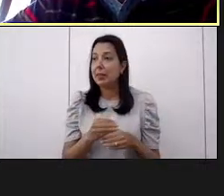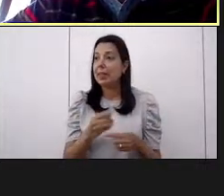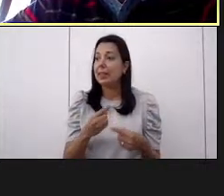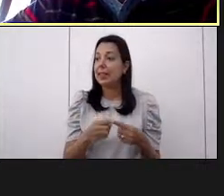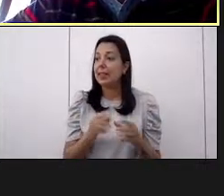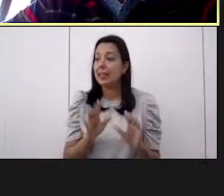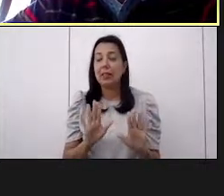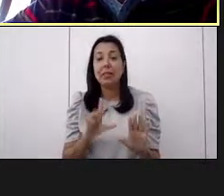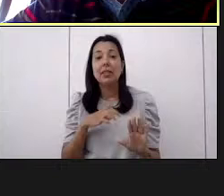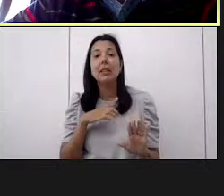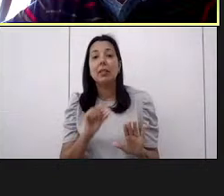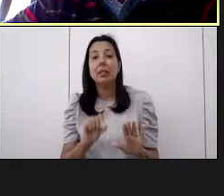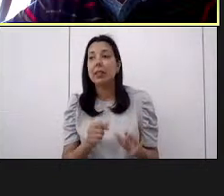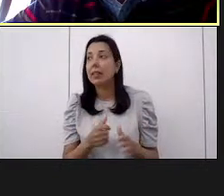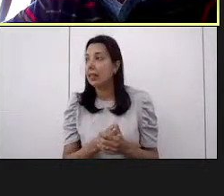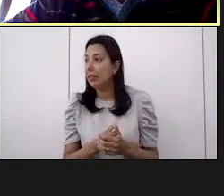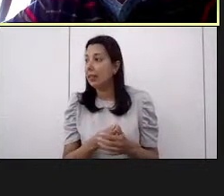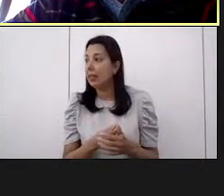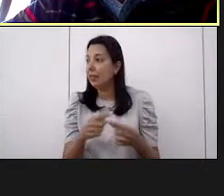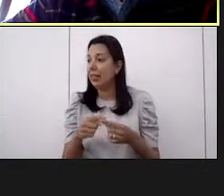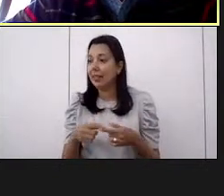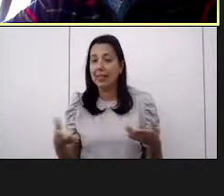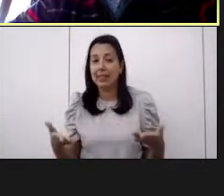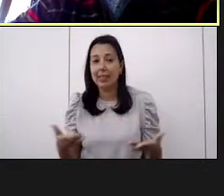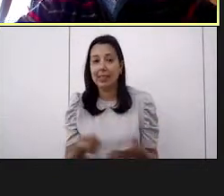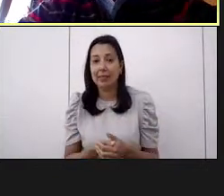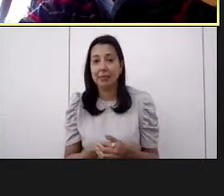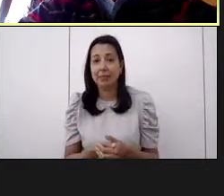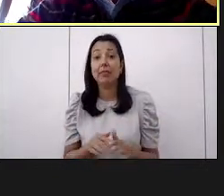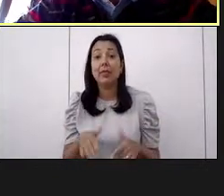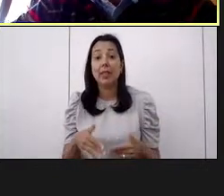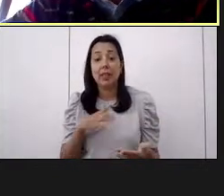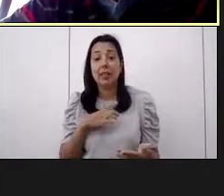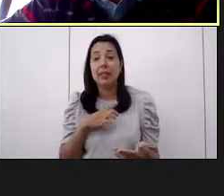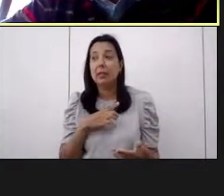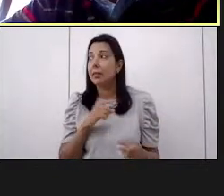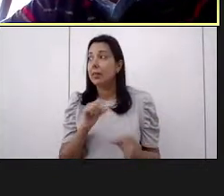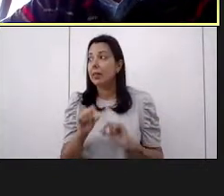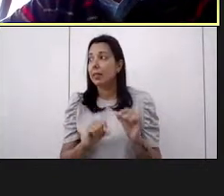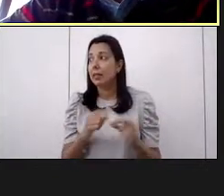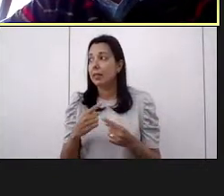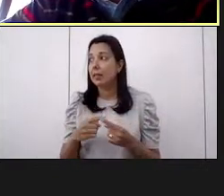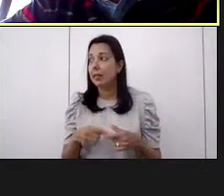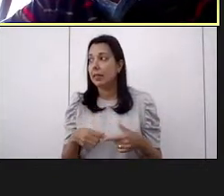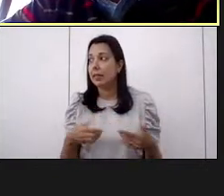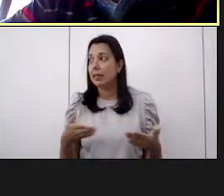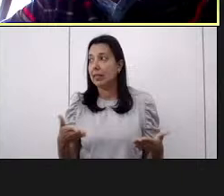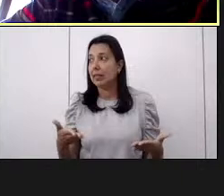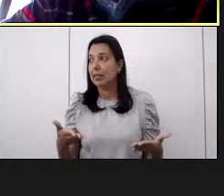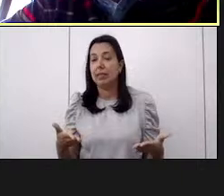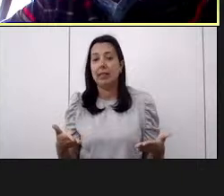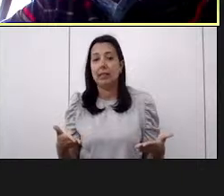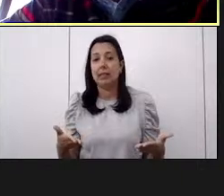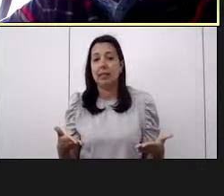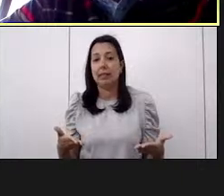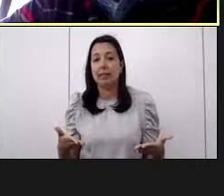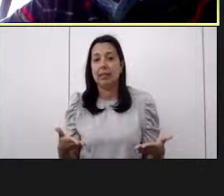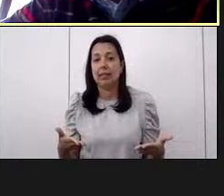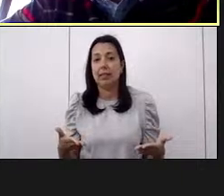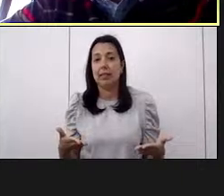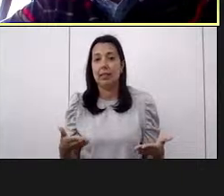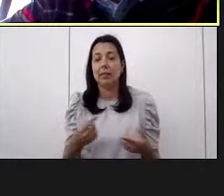what precisely is the prescriptive content of a regulation.